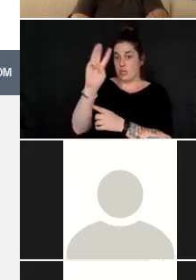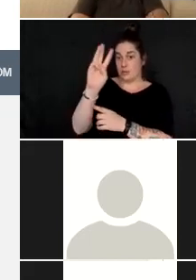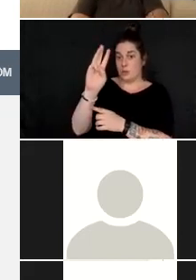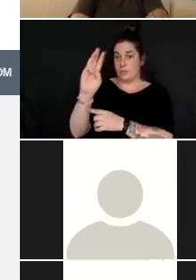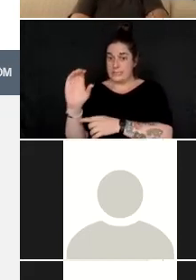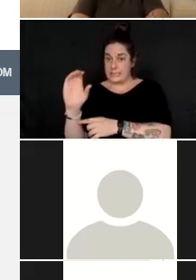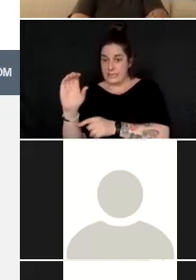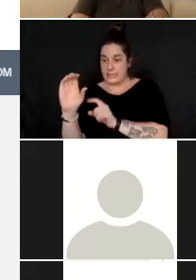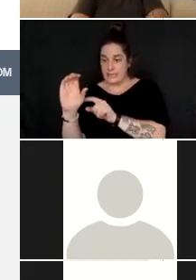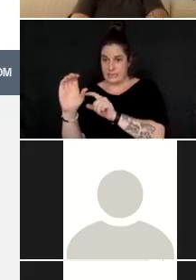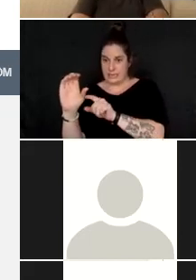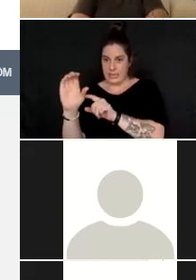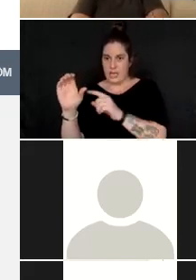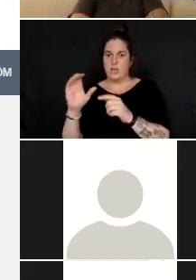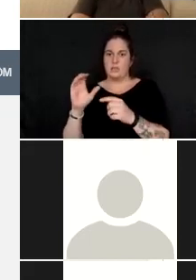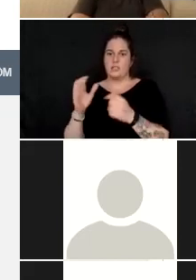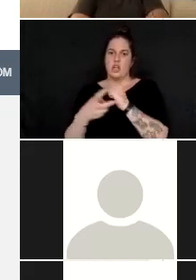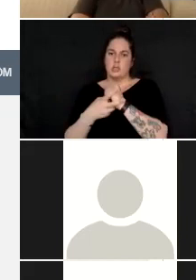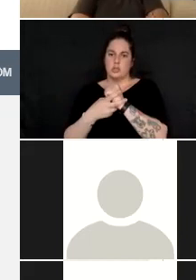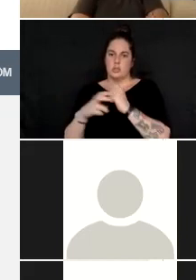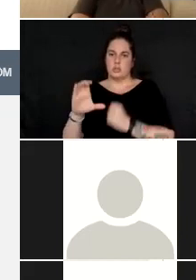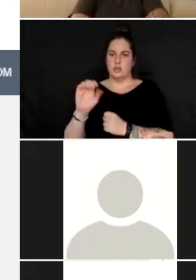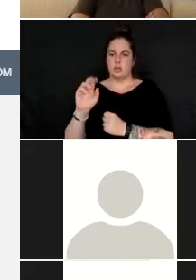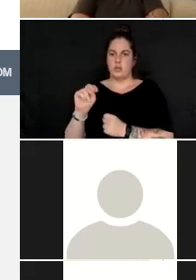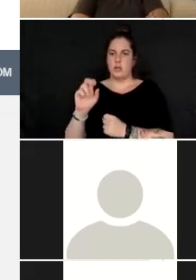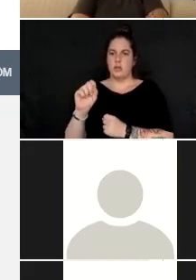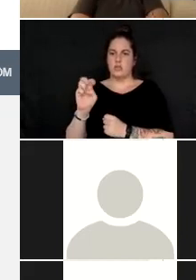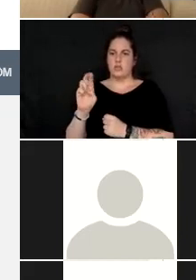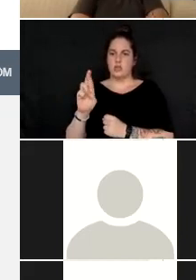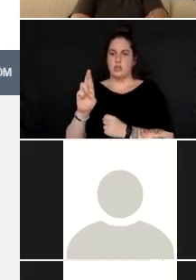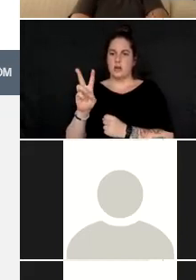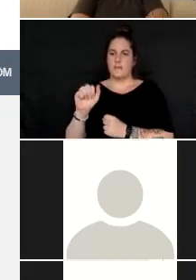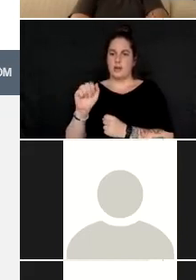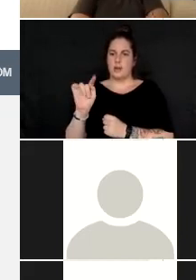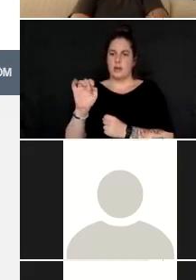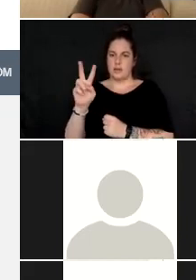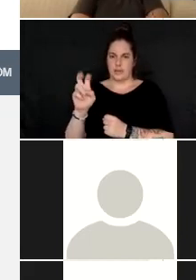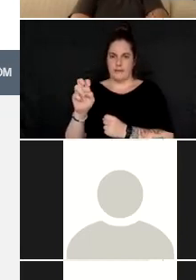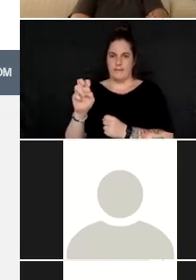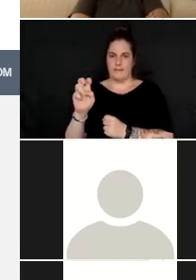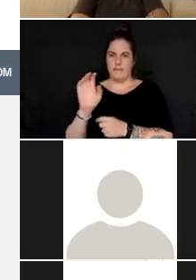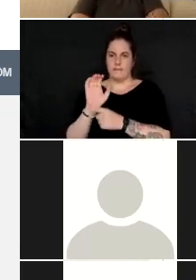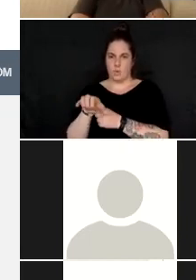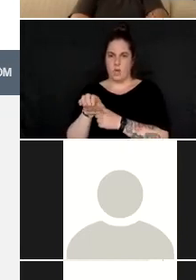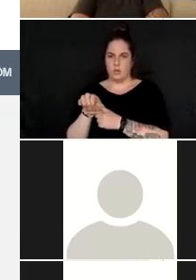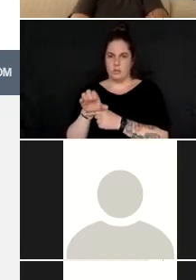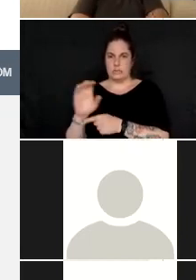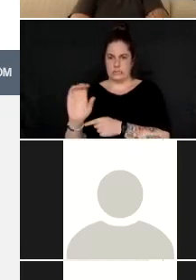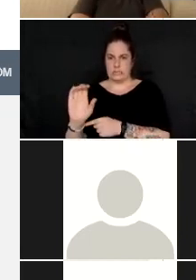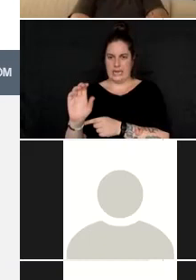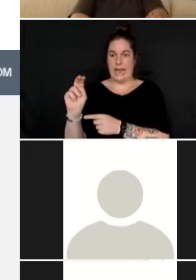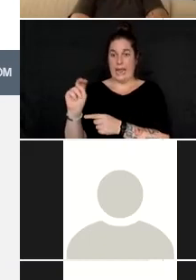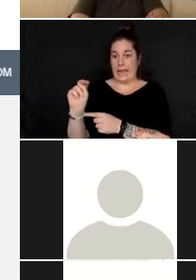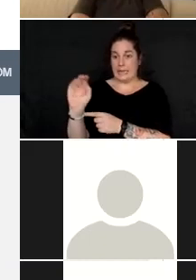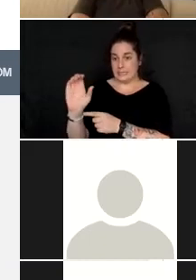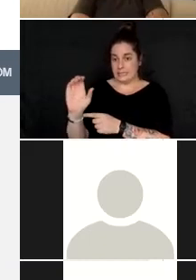by conservative forces like gravity. Okay. And so